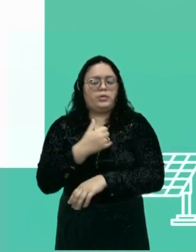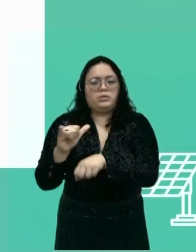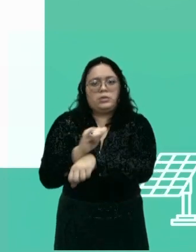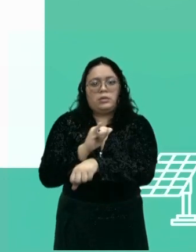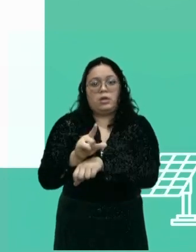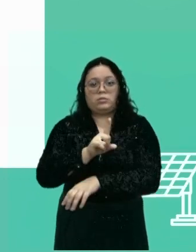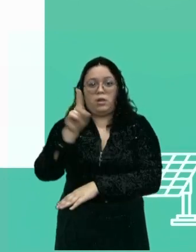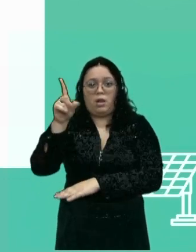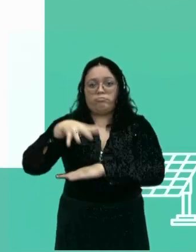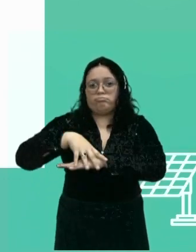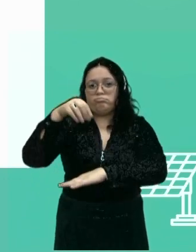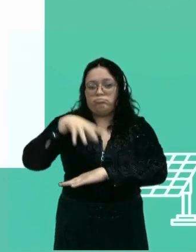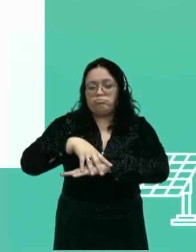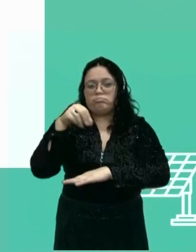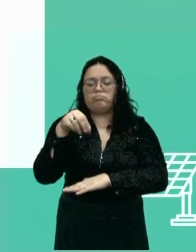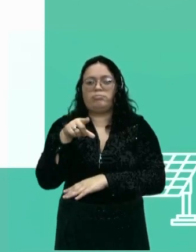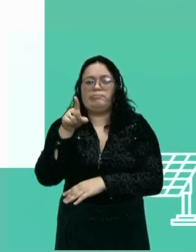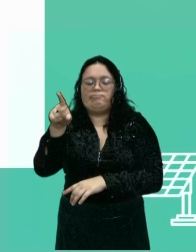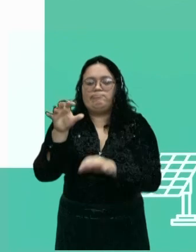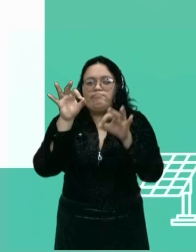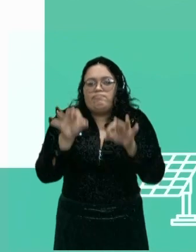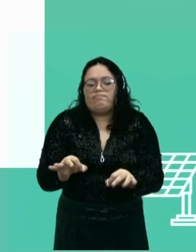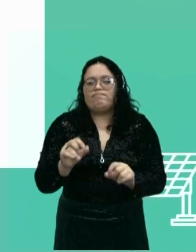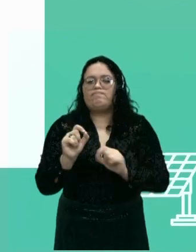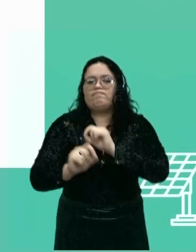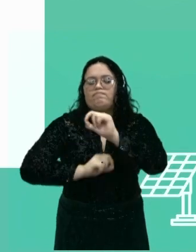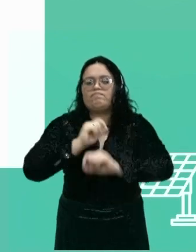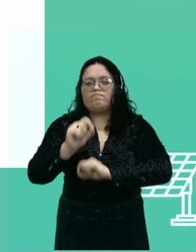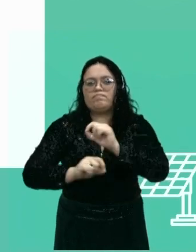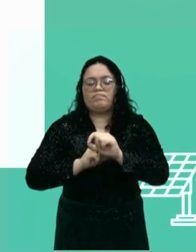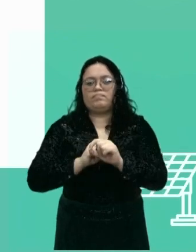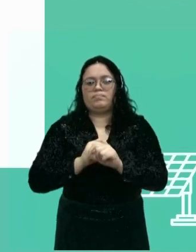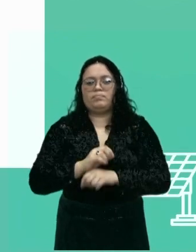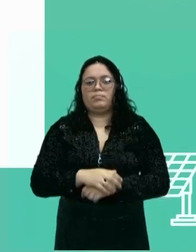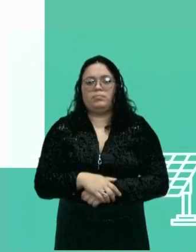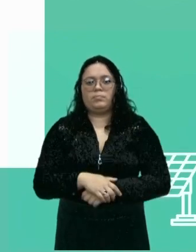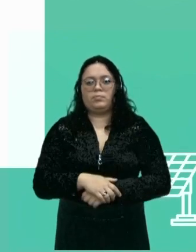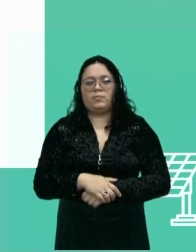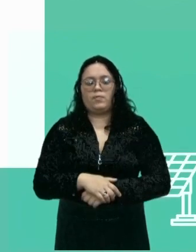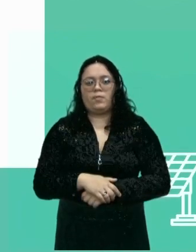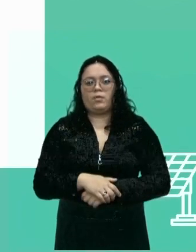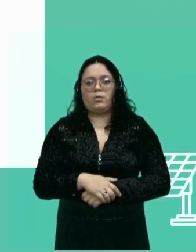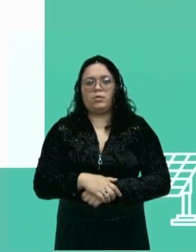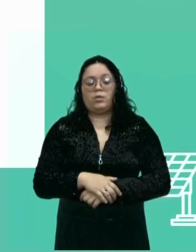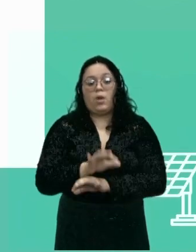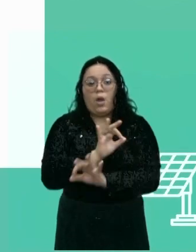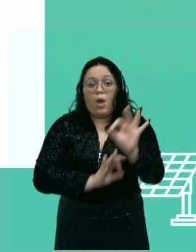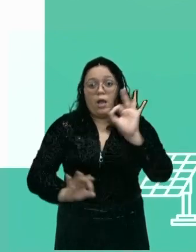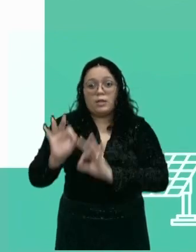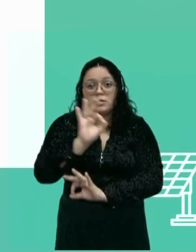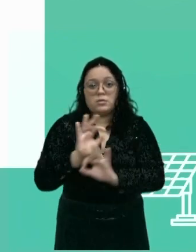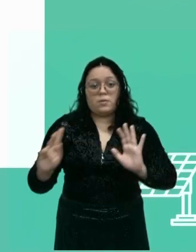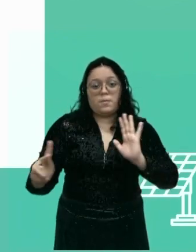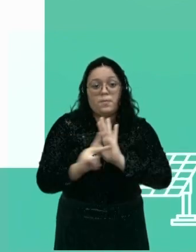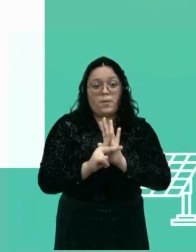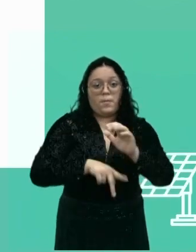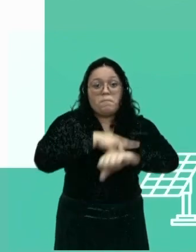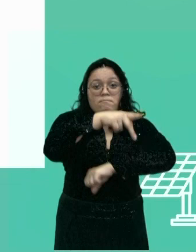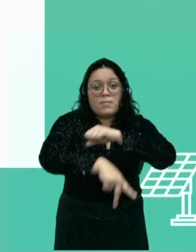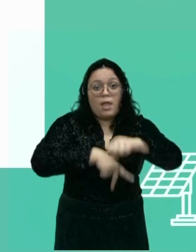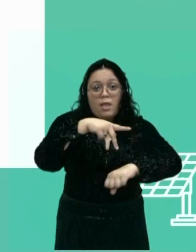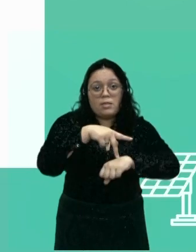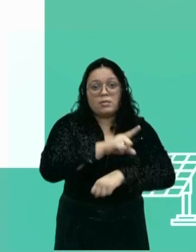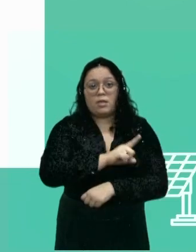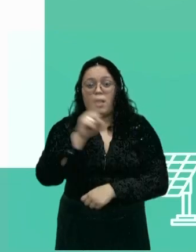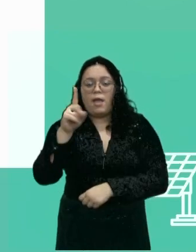a regulatory framework of how we will deliver on what was initially a 5 gigawatt ambition for the